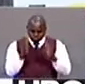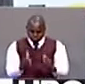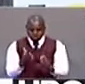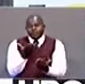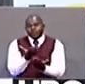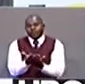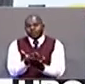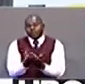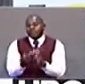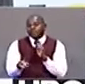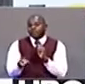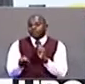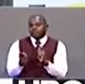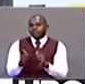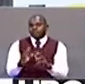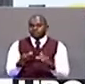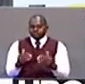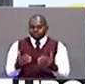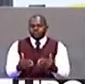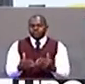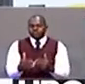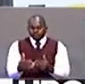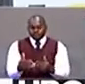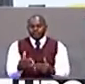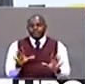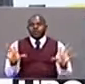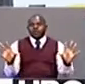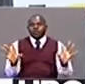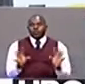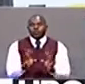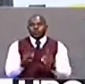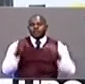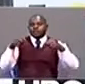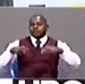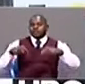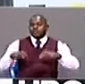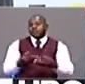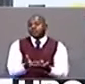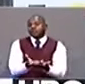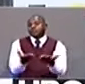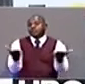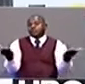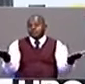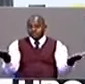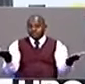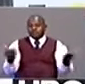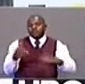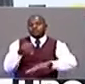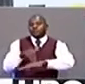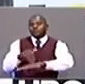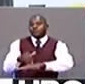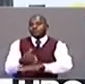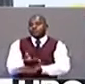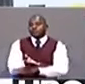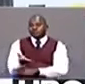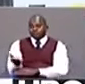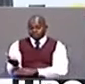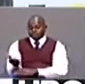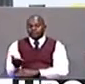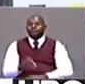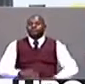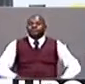proposals for amendment, and we'll be concluding it today. So are there any comments? Yes, Honorable